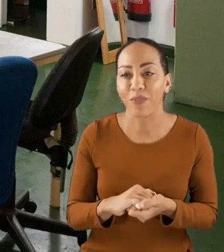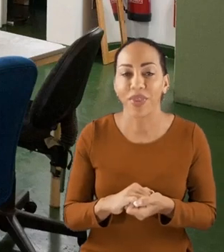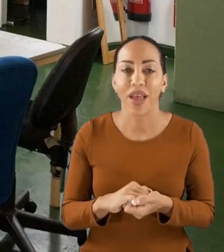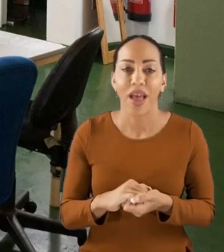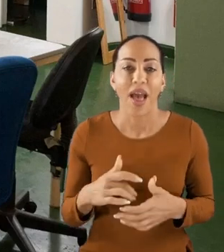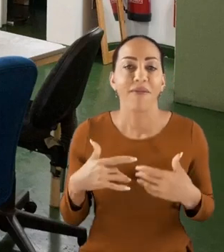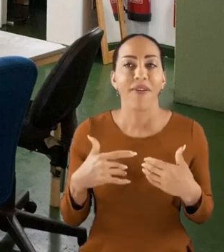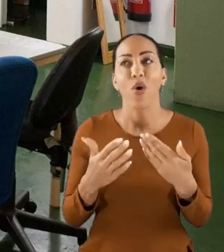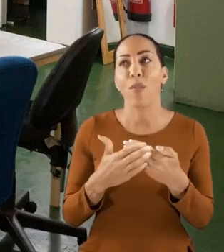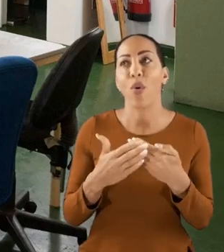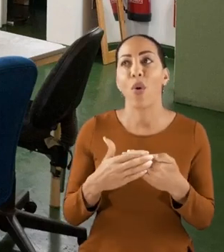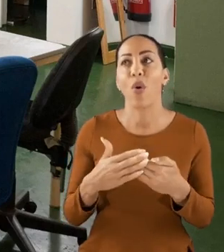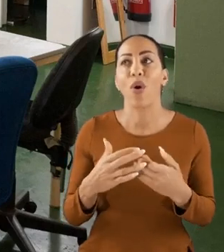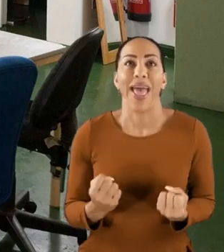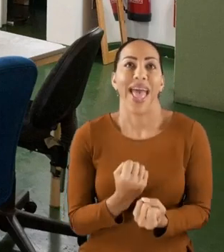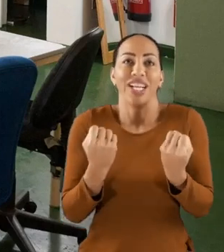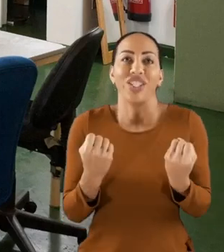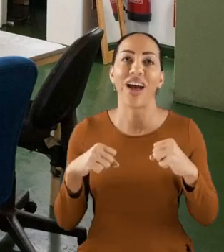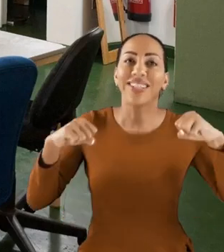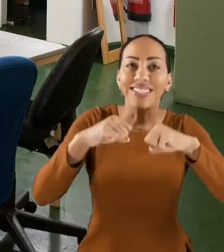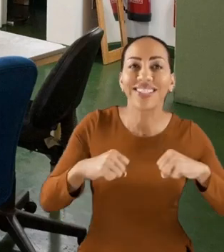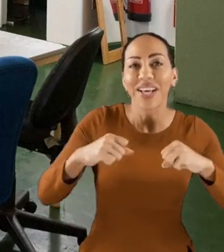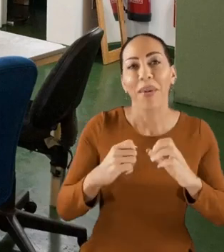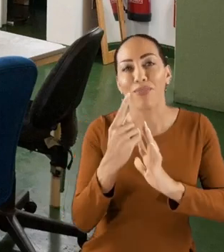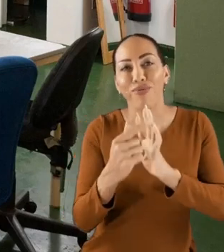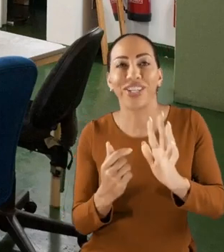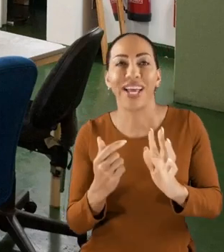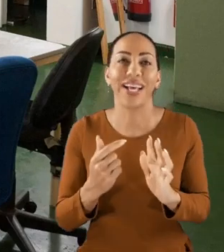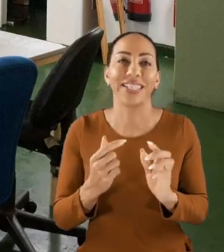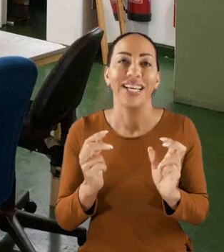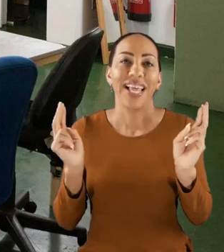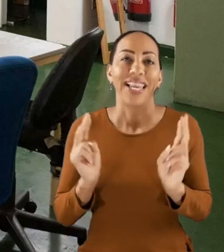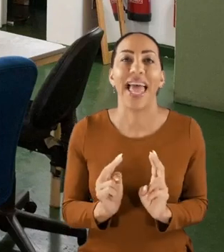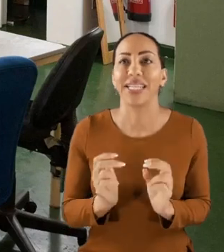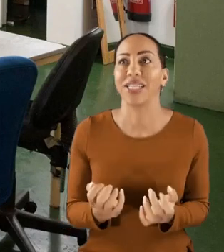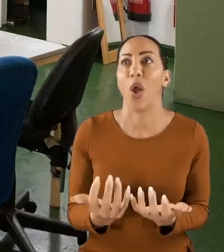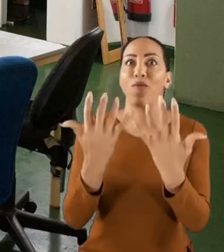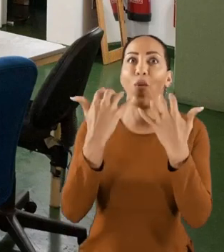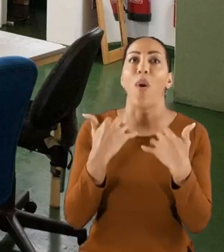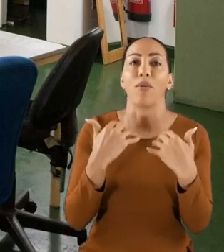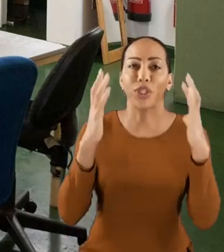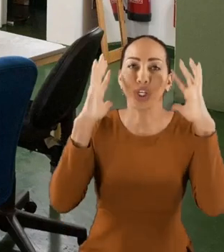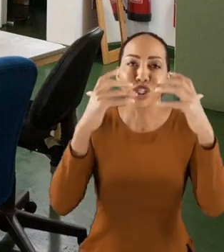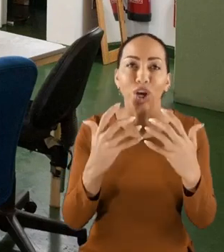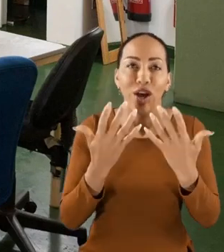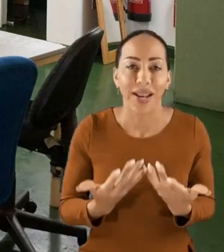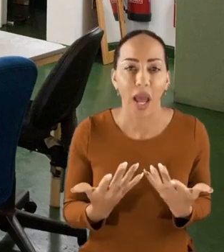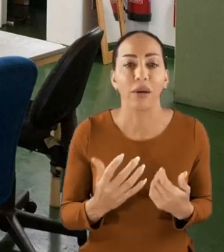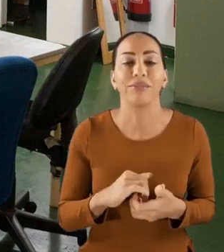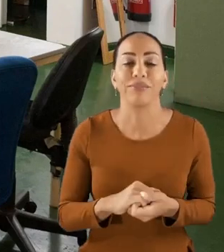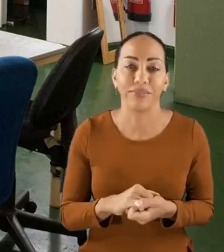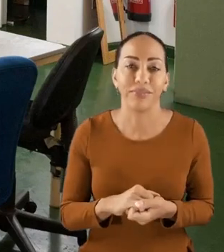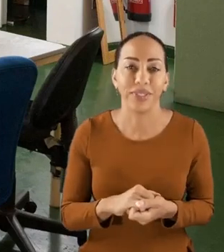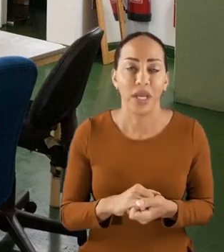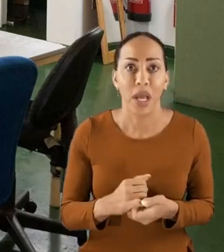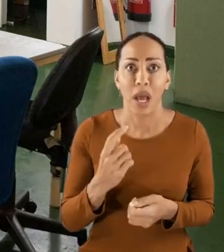Thank you. Right. I feel a lot more energized and excited about the project and a lot less overwhelmed and concerned,